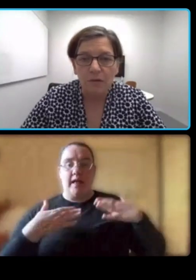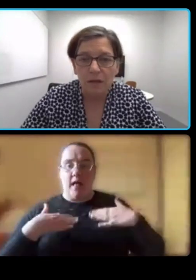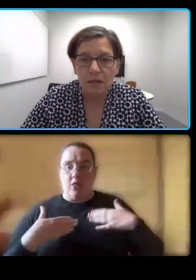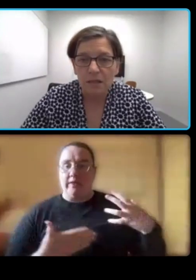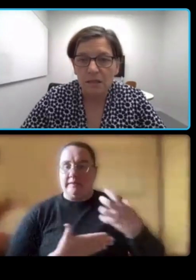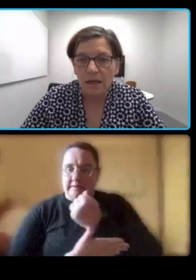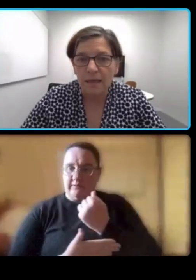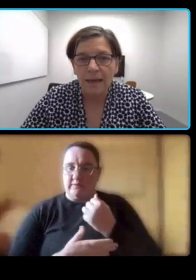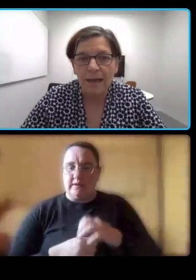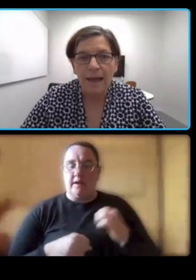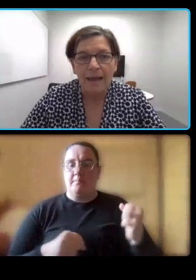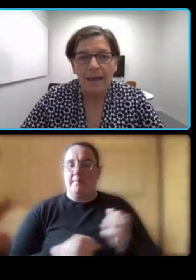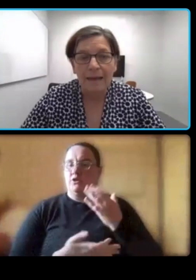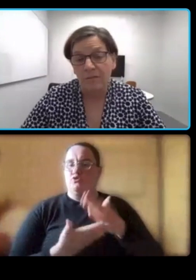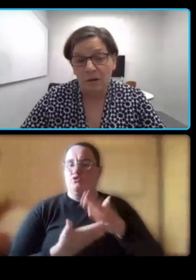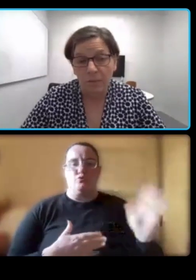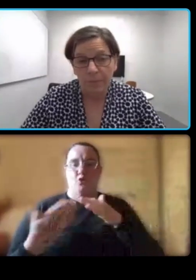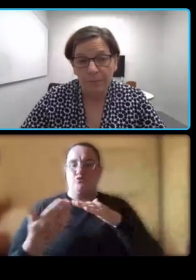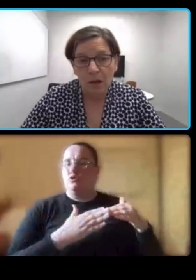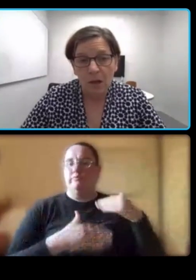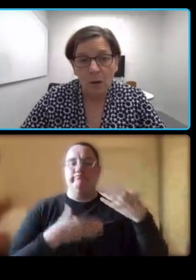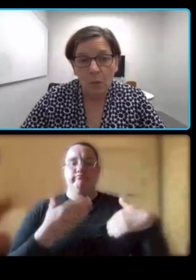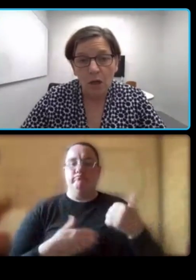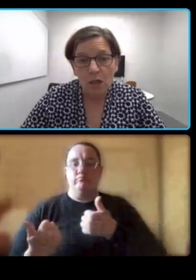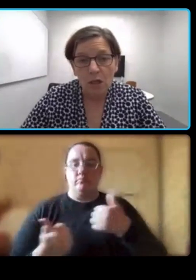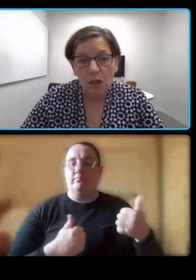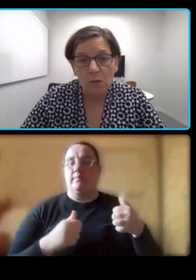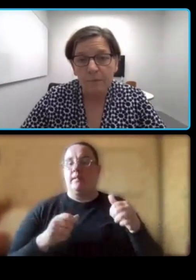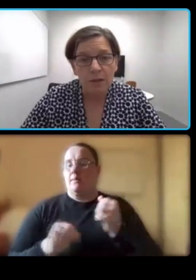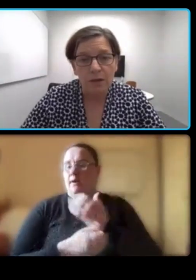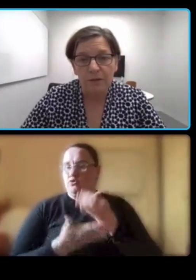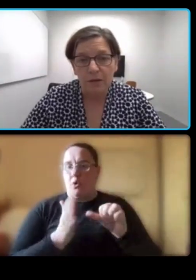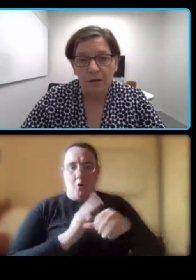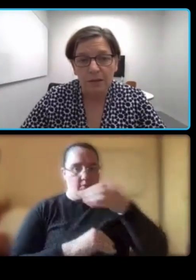supports a well-functioning society and an efficient economy. When it works